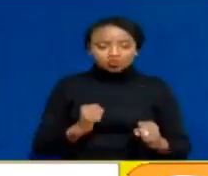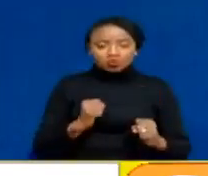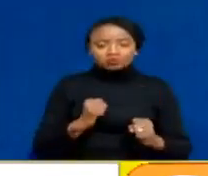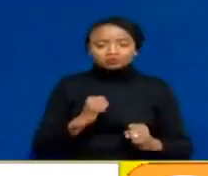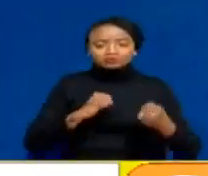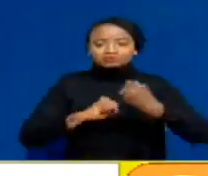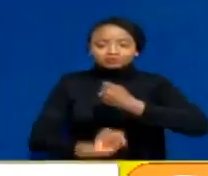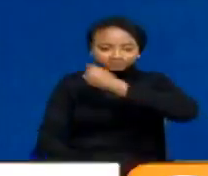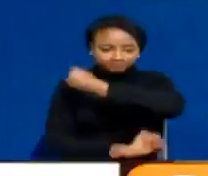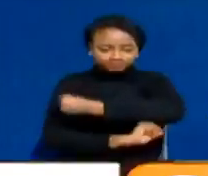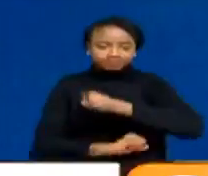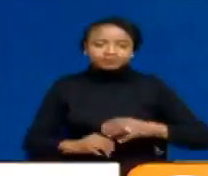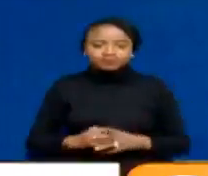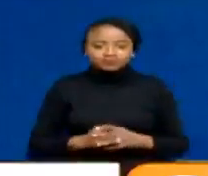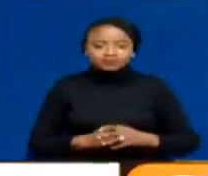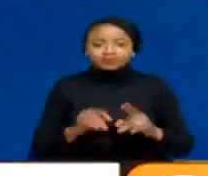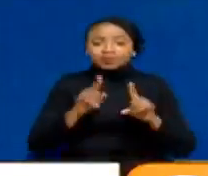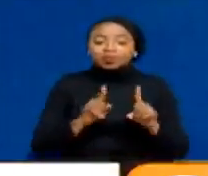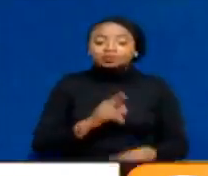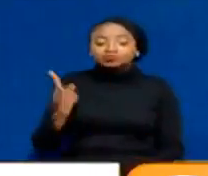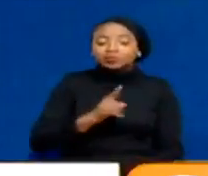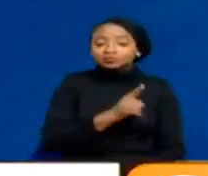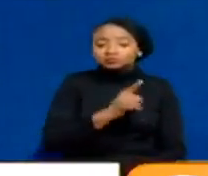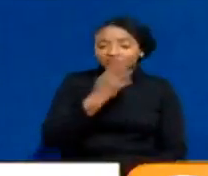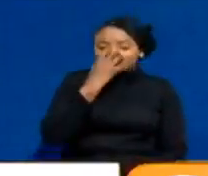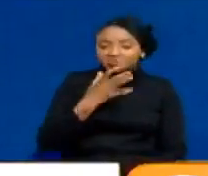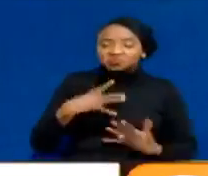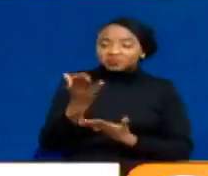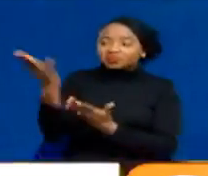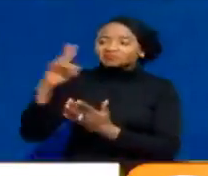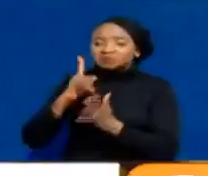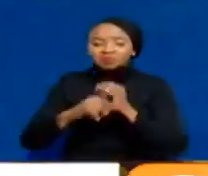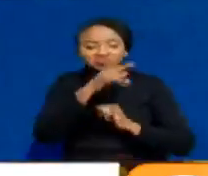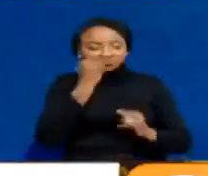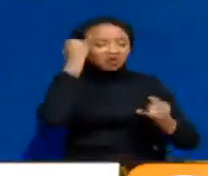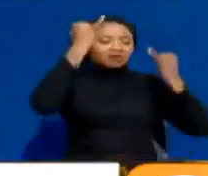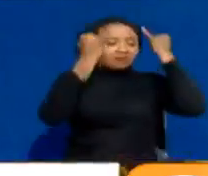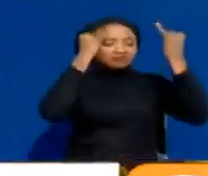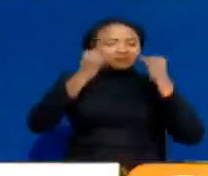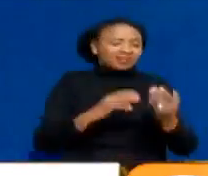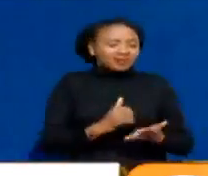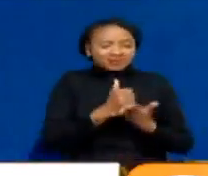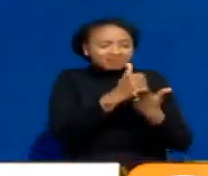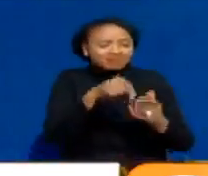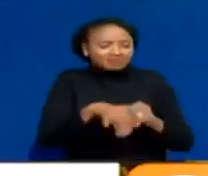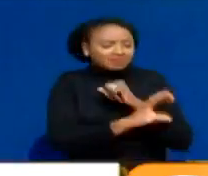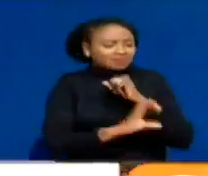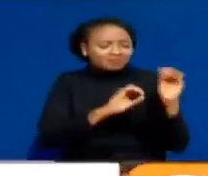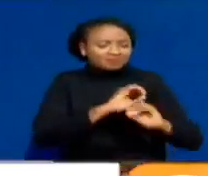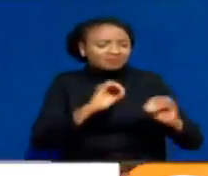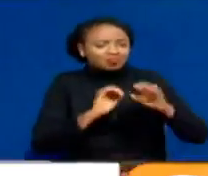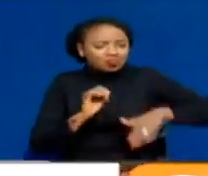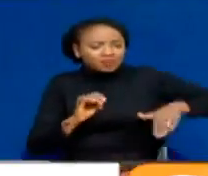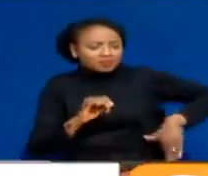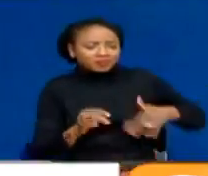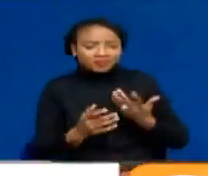umewekwa kwa njia ya dhamana sana. The deputy president has been accused of making proposals that would take the country backwards in terms of management.